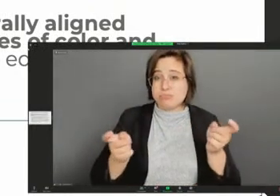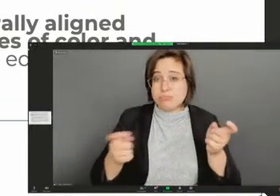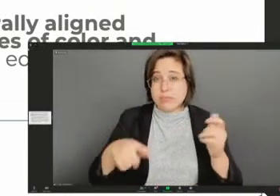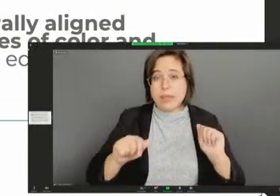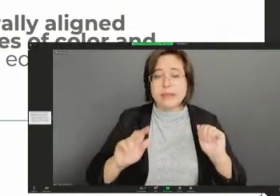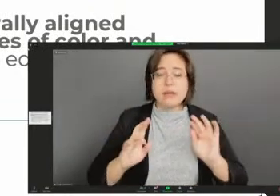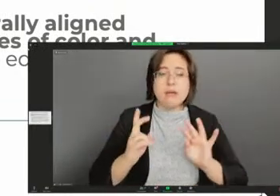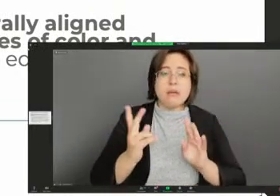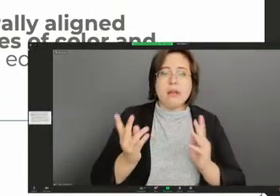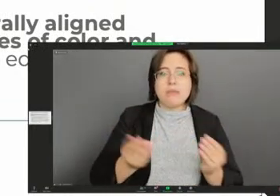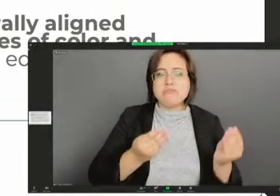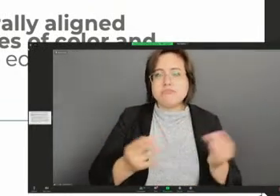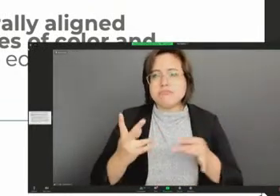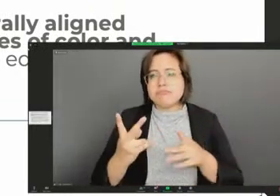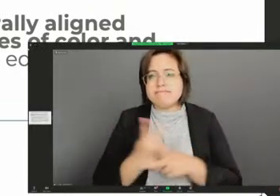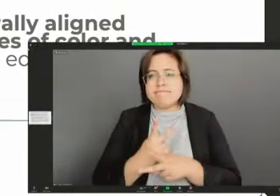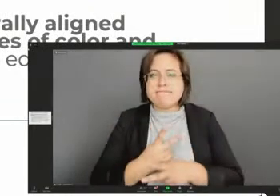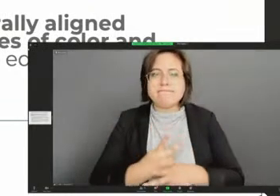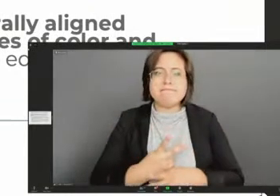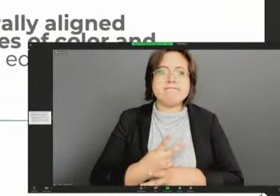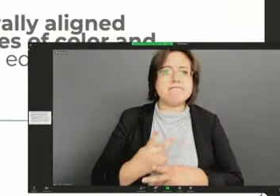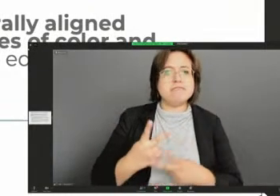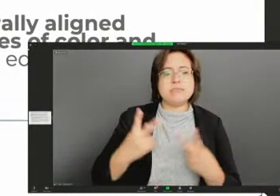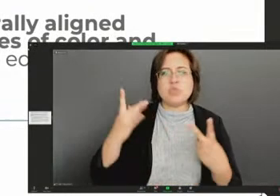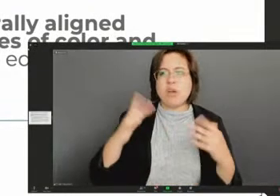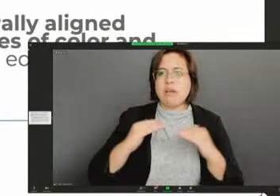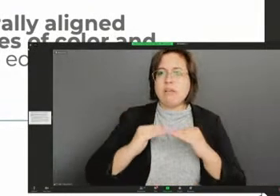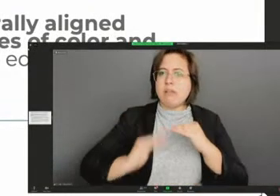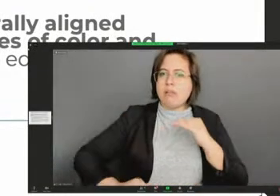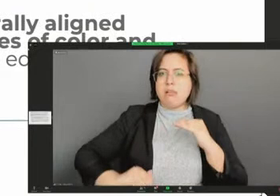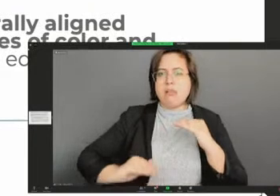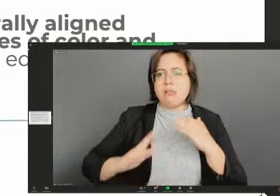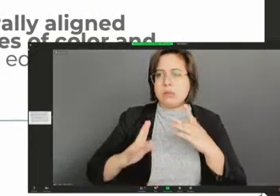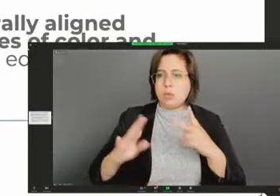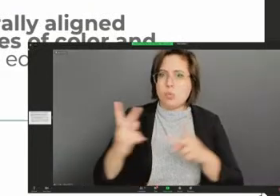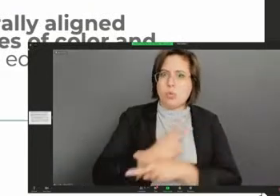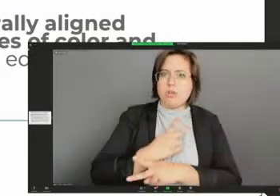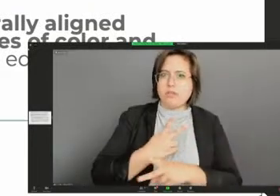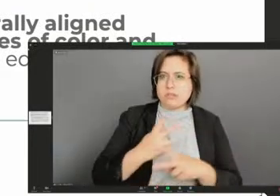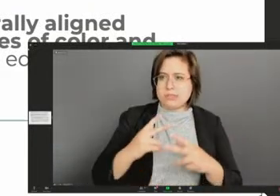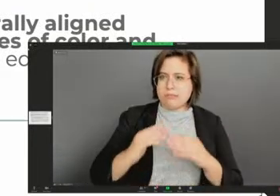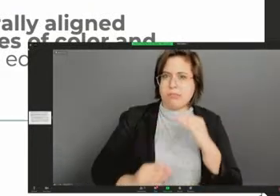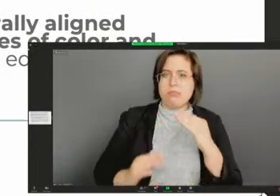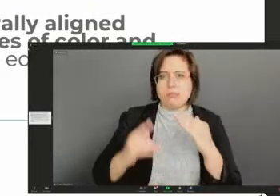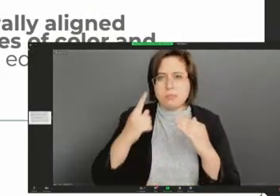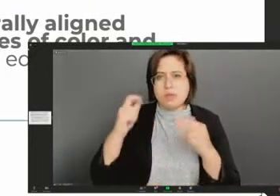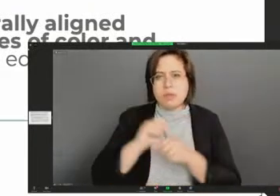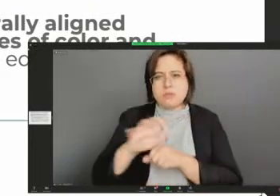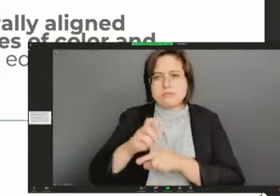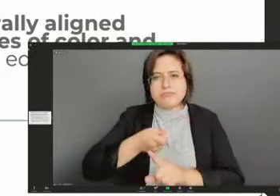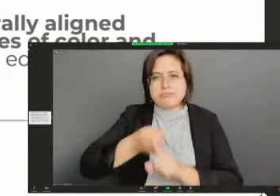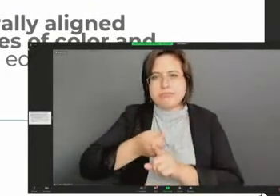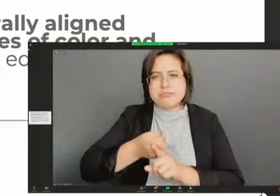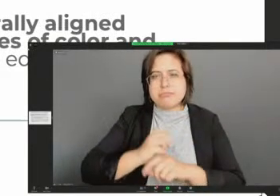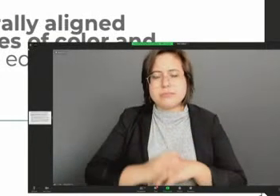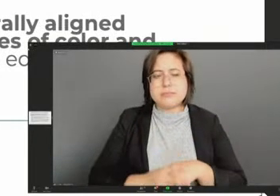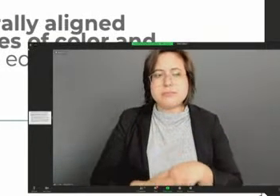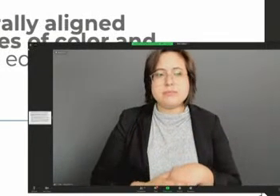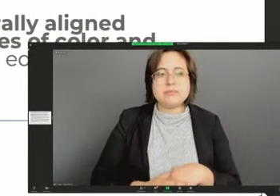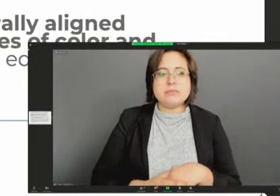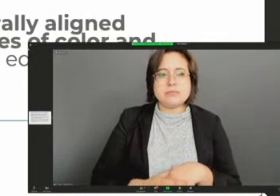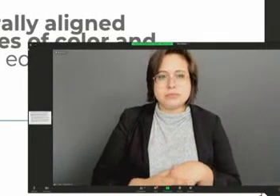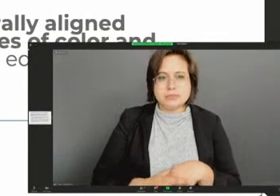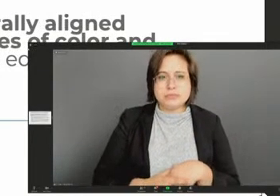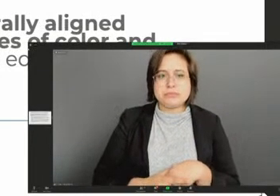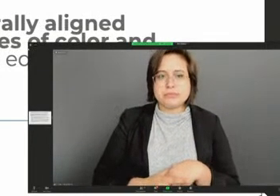mitigate the inequities that are caused or worsened by the COVID-19 pandemic. And their tasks are three fronts,